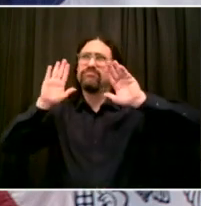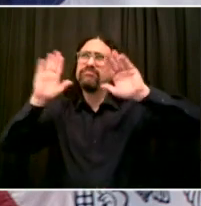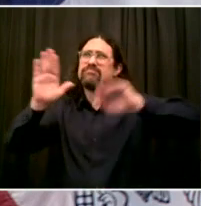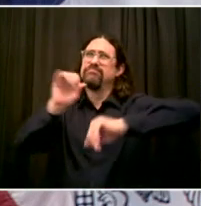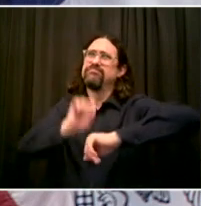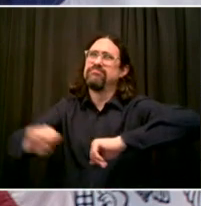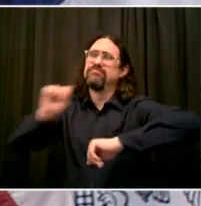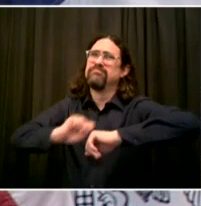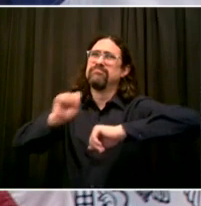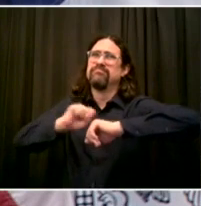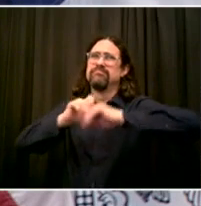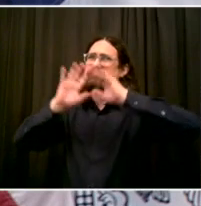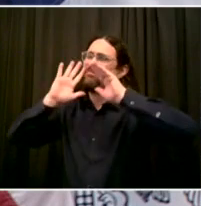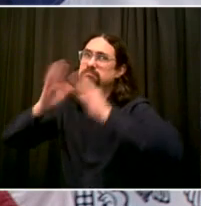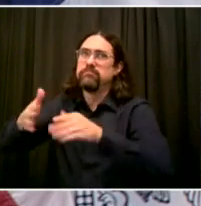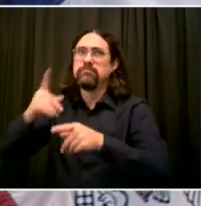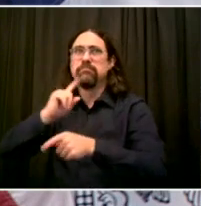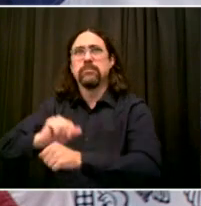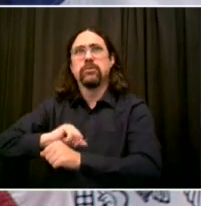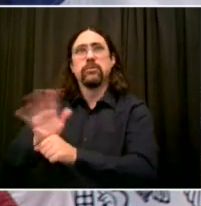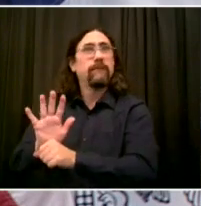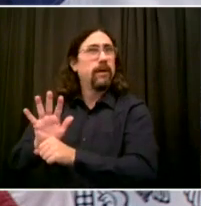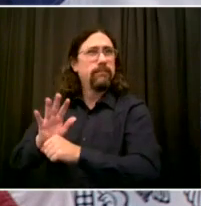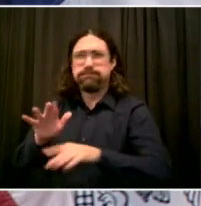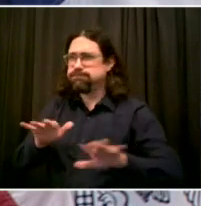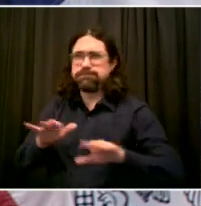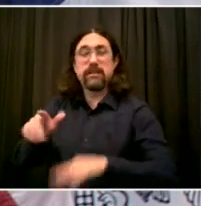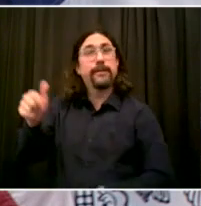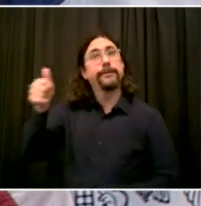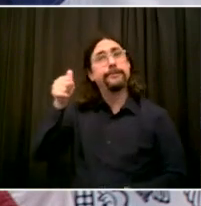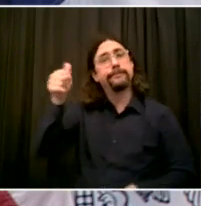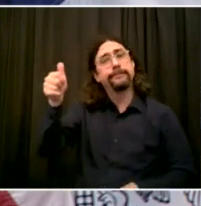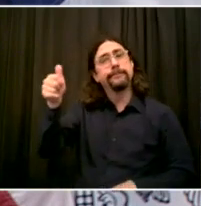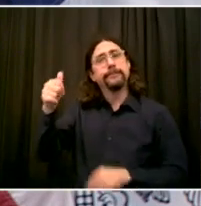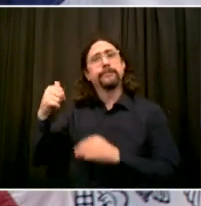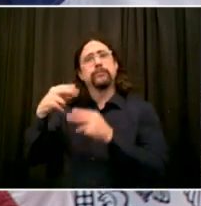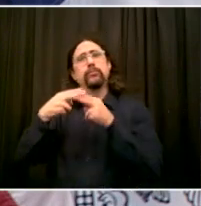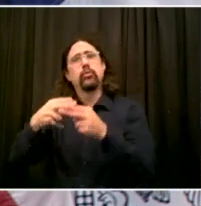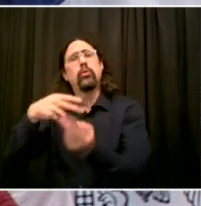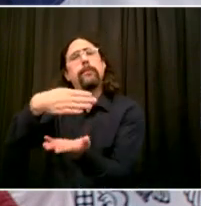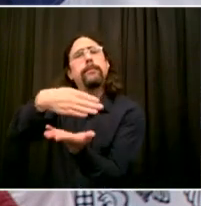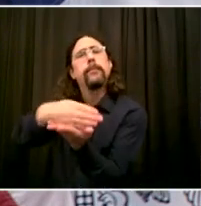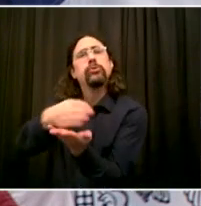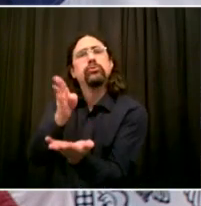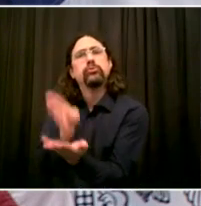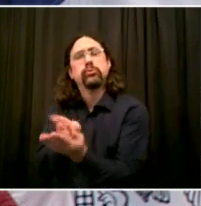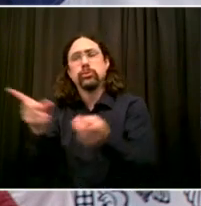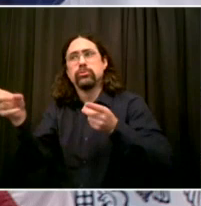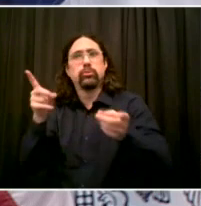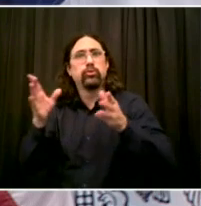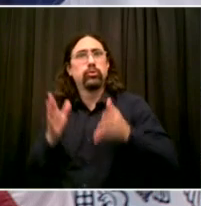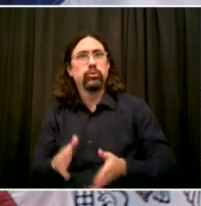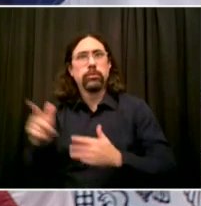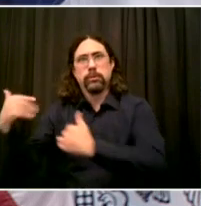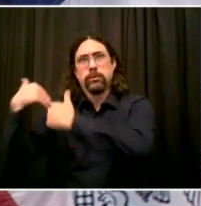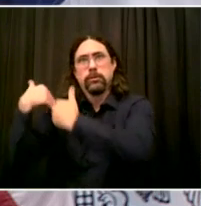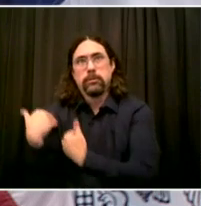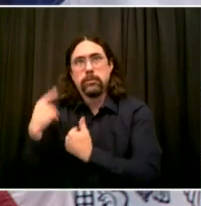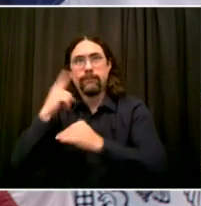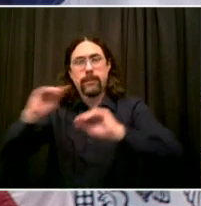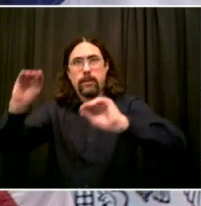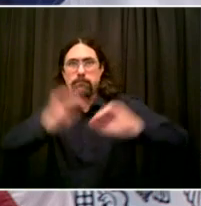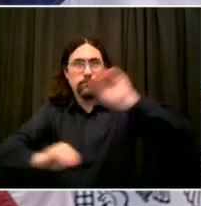function and pay the bills and make sure services are provided to the people of the city, including food for every New Yorker who needs it, and all the